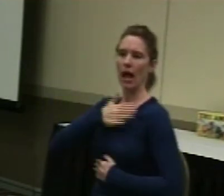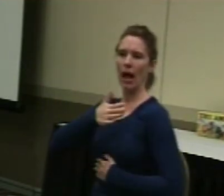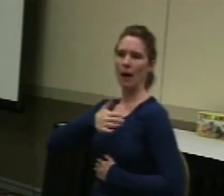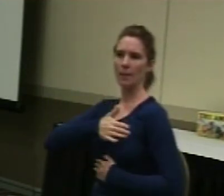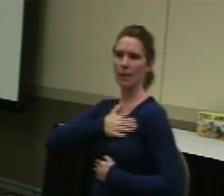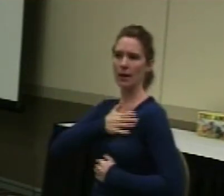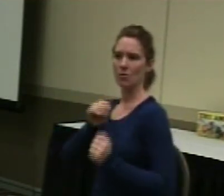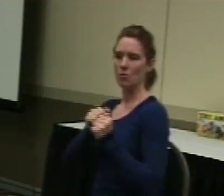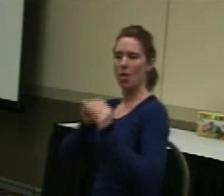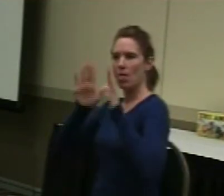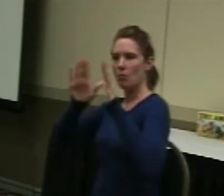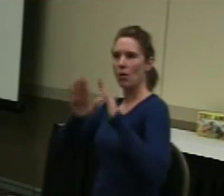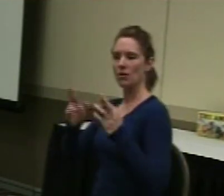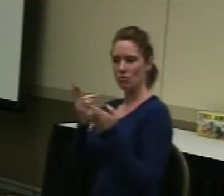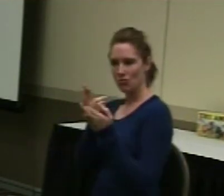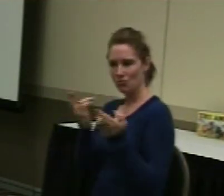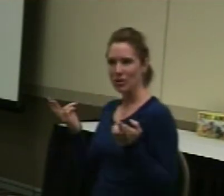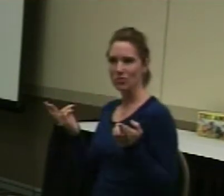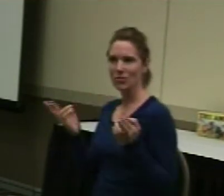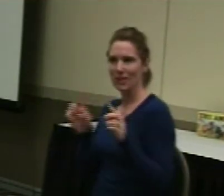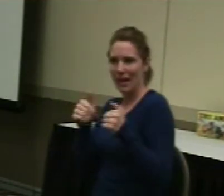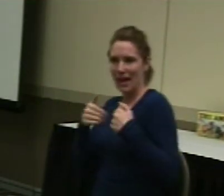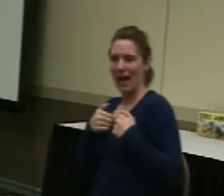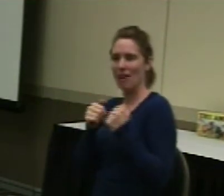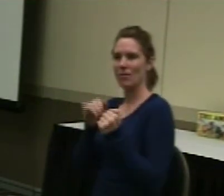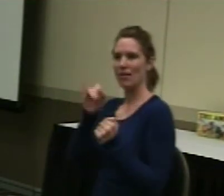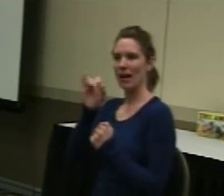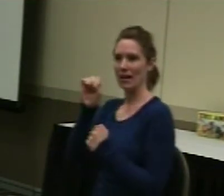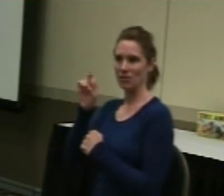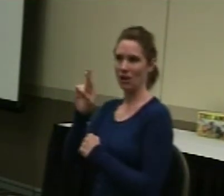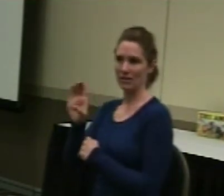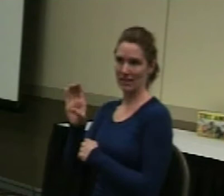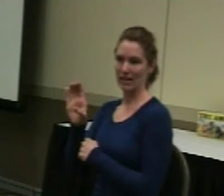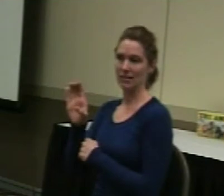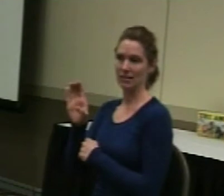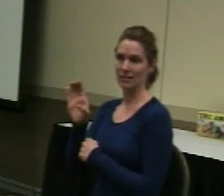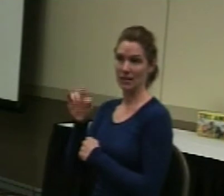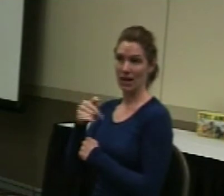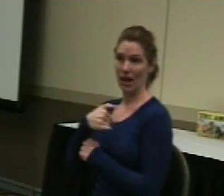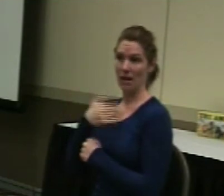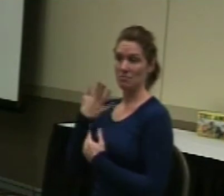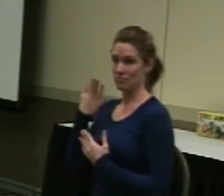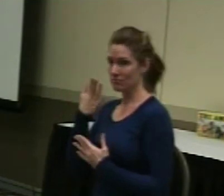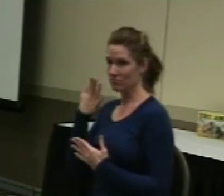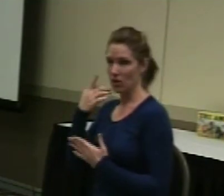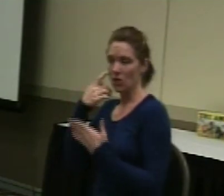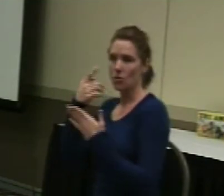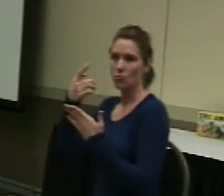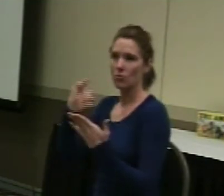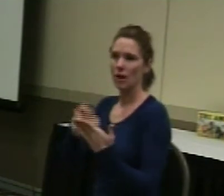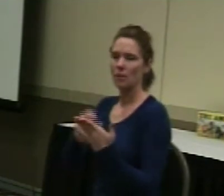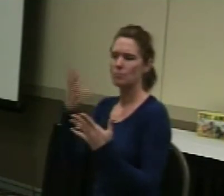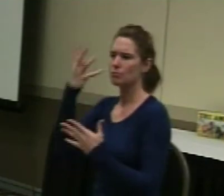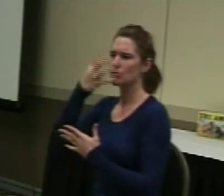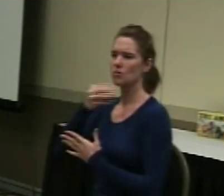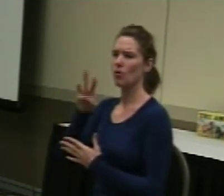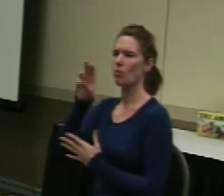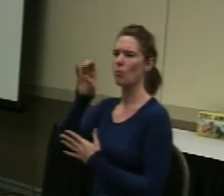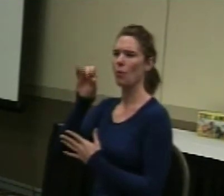a wonderful resource like you have with the ISRC, I've been noting your beautiful